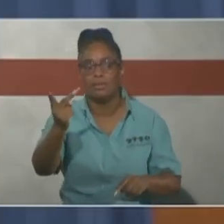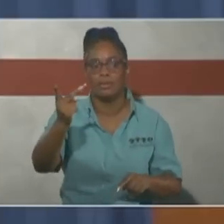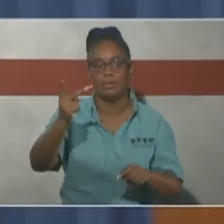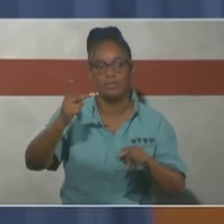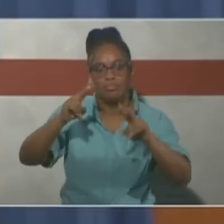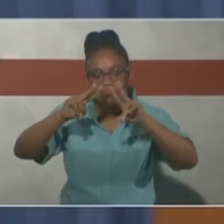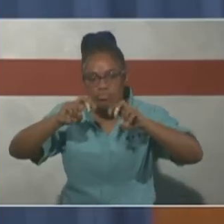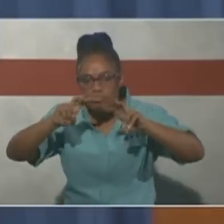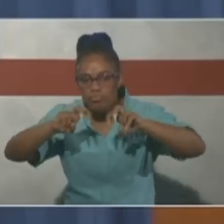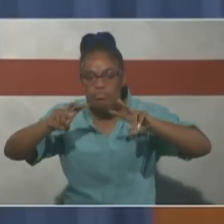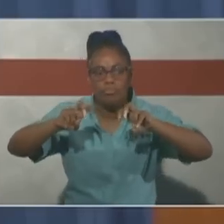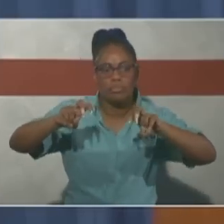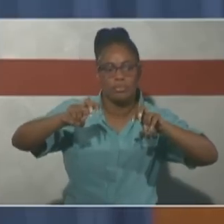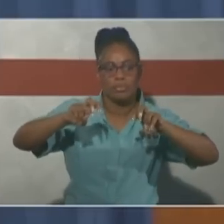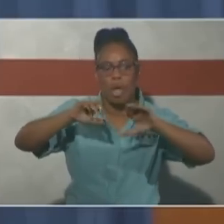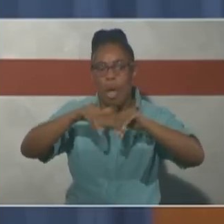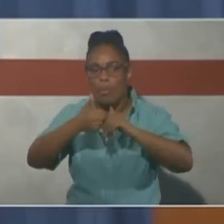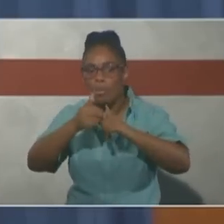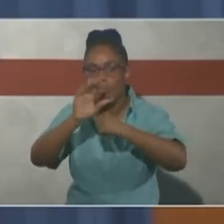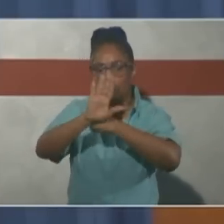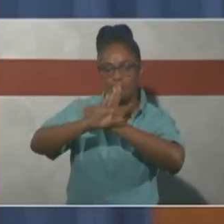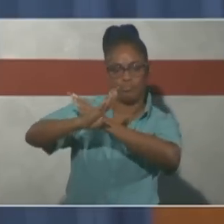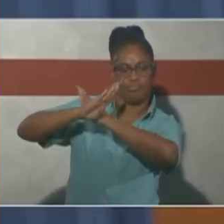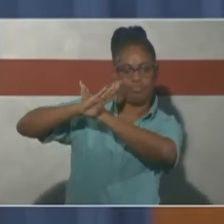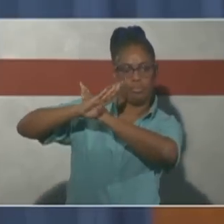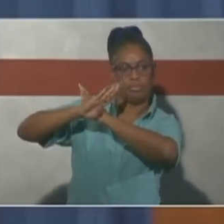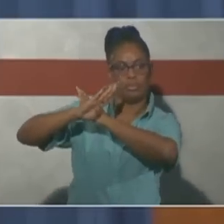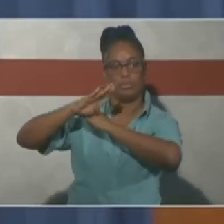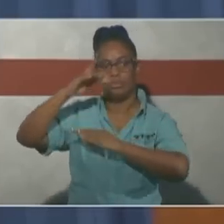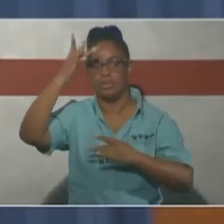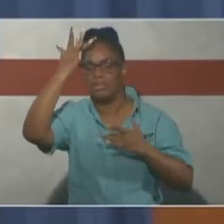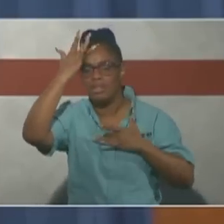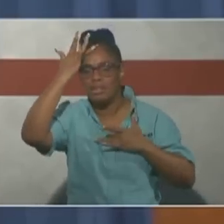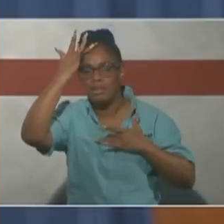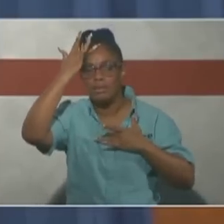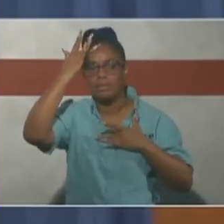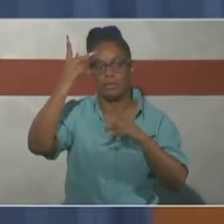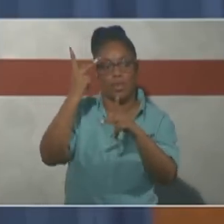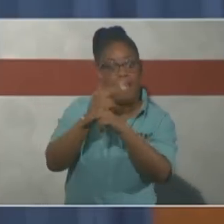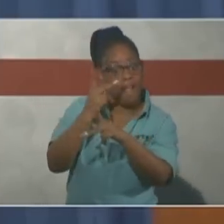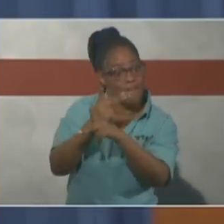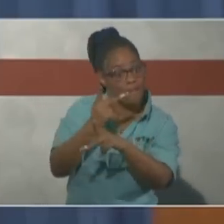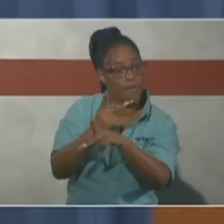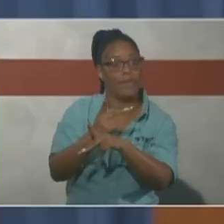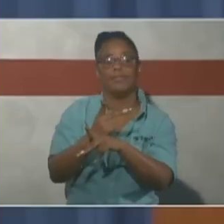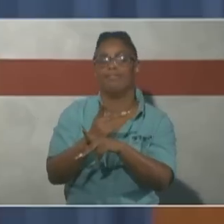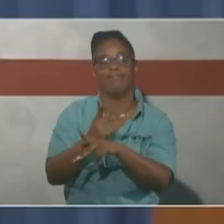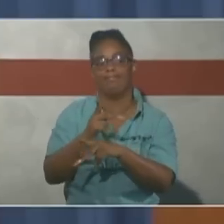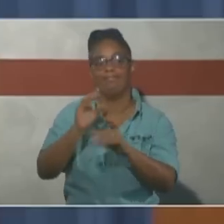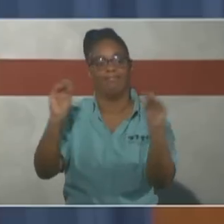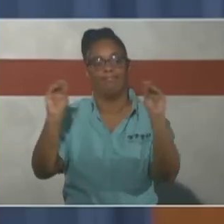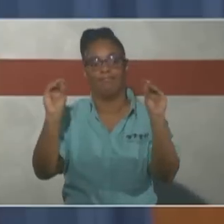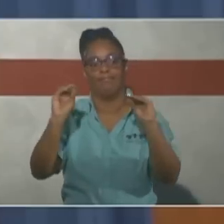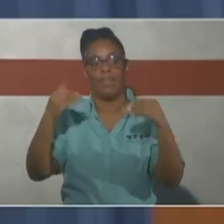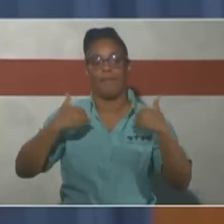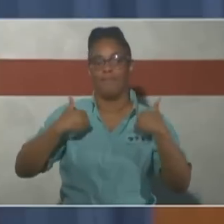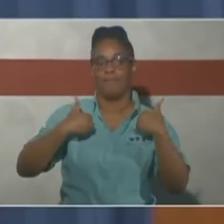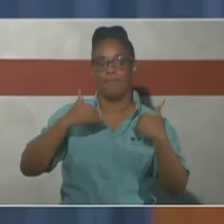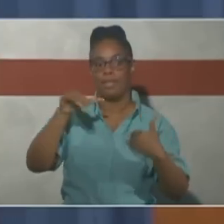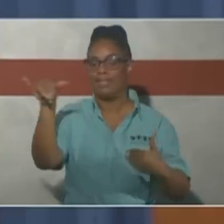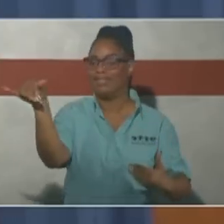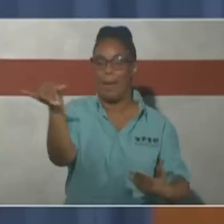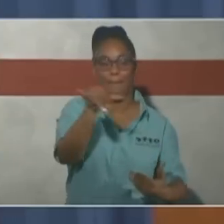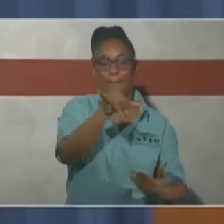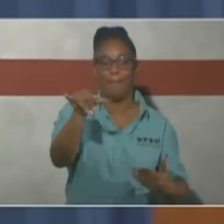the virus from entering cells, you will find that the BA4 and BA5 vaccines performed better against BA4 and